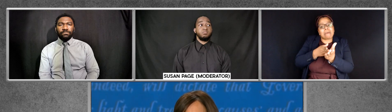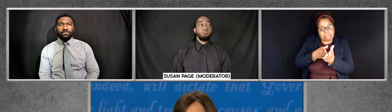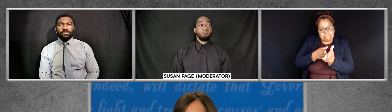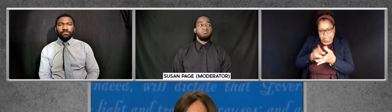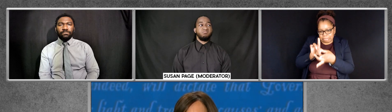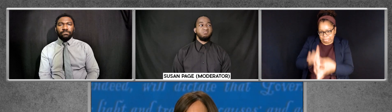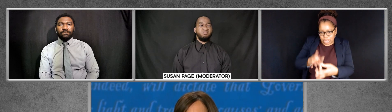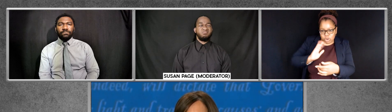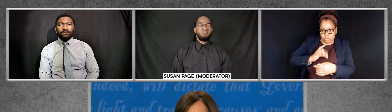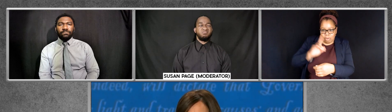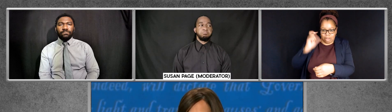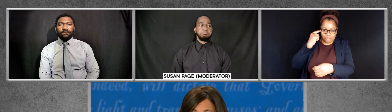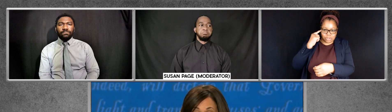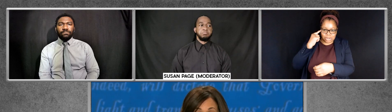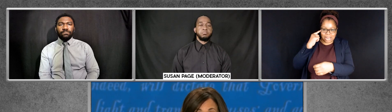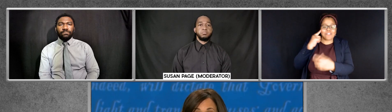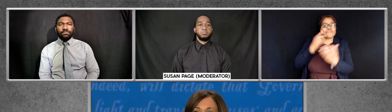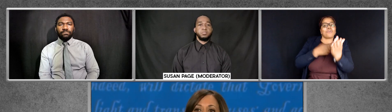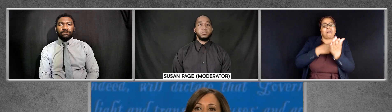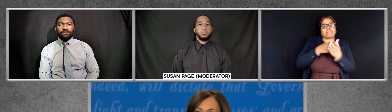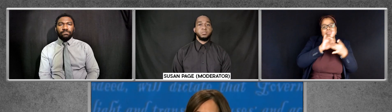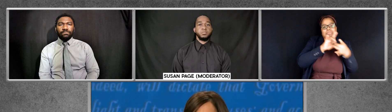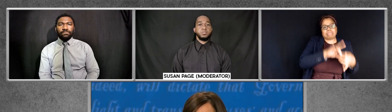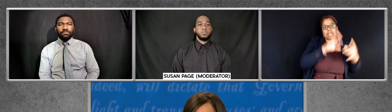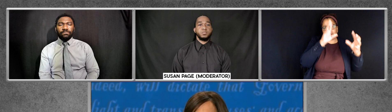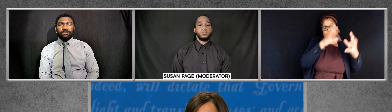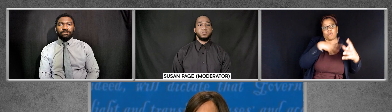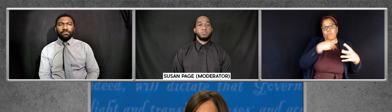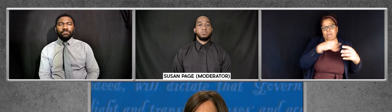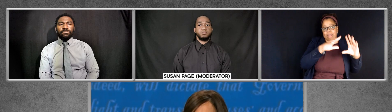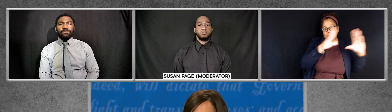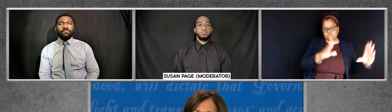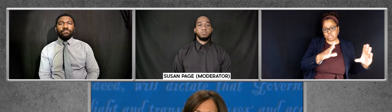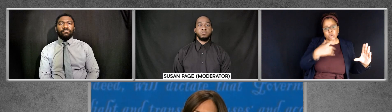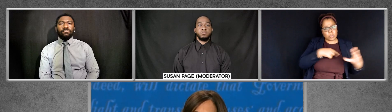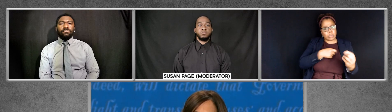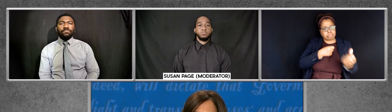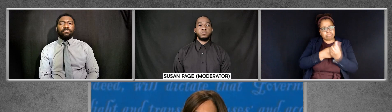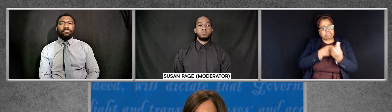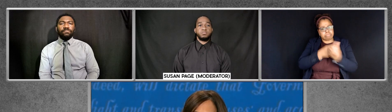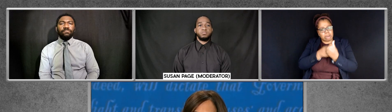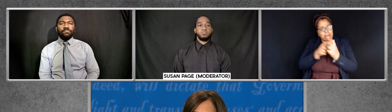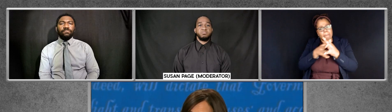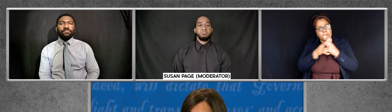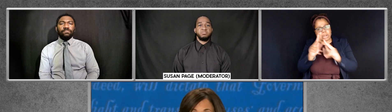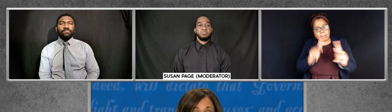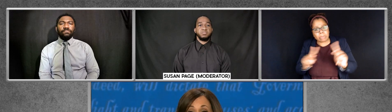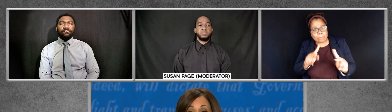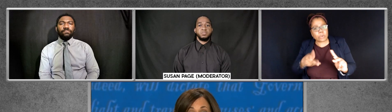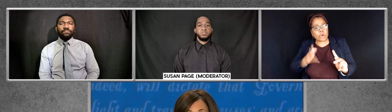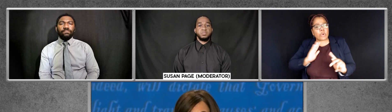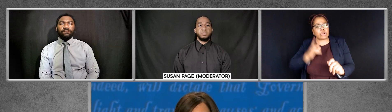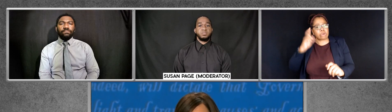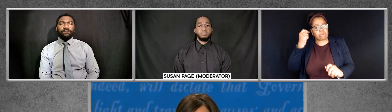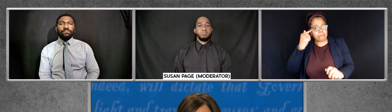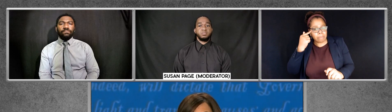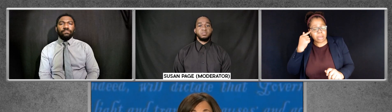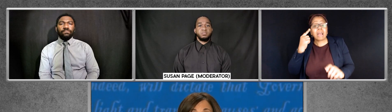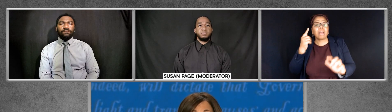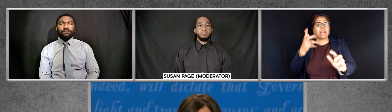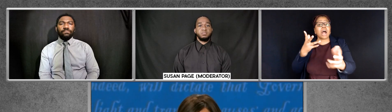back to the White House. And so we believe in the American people. We believe in our democracy. And here's what I'd like to say to